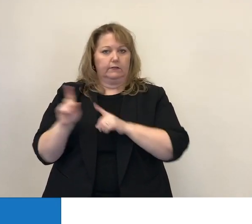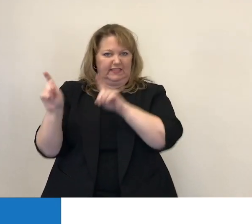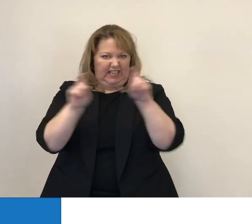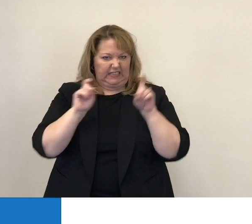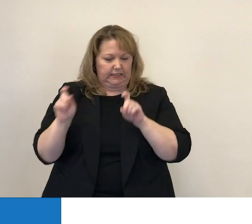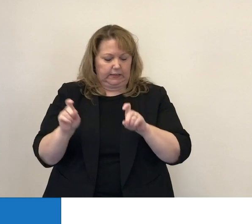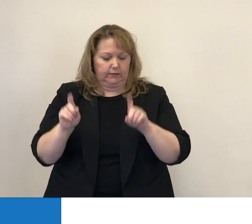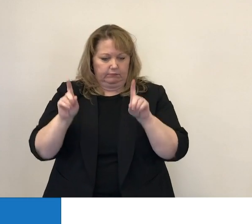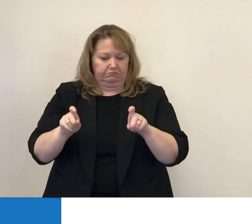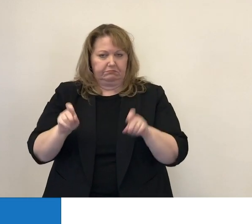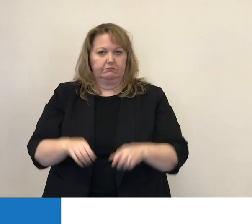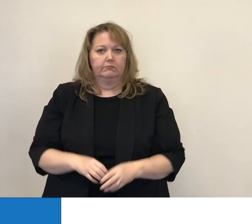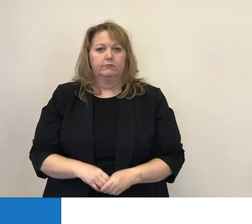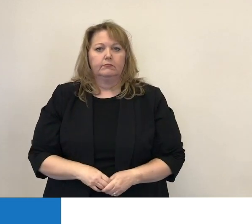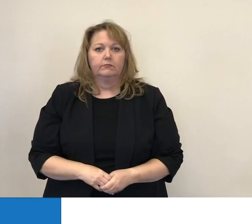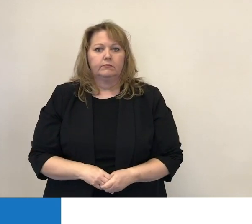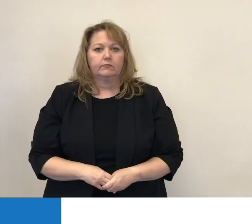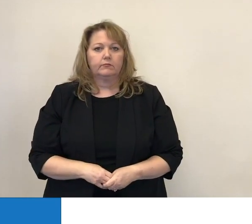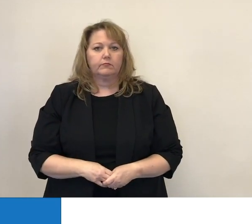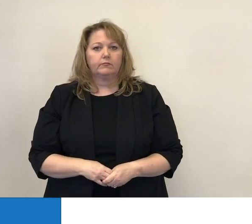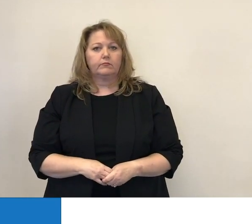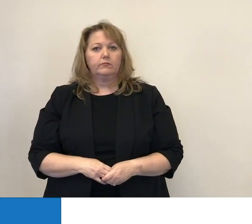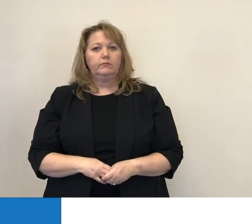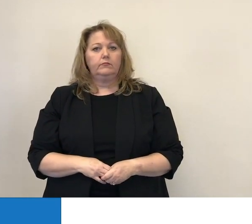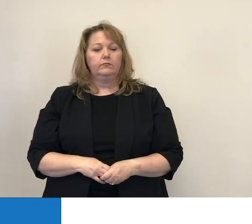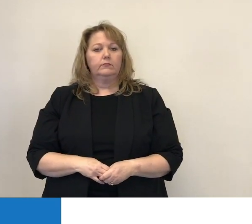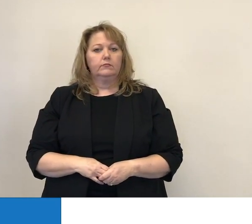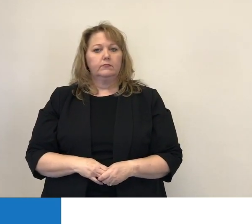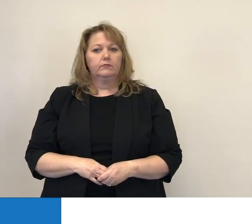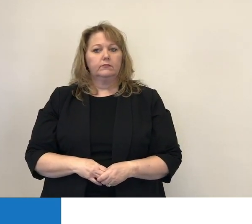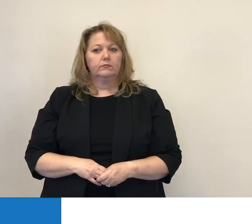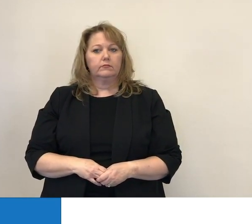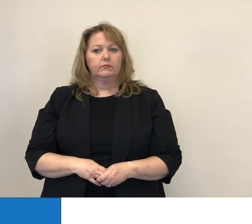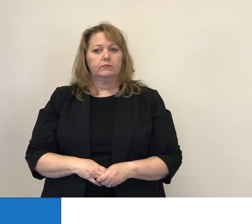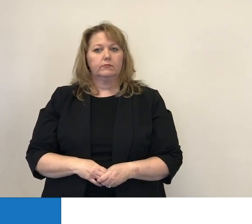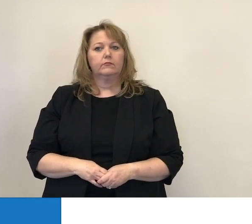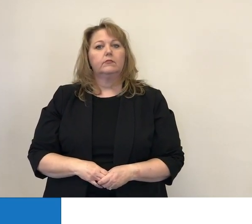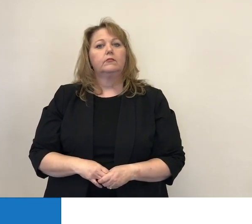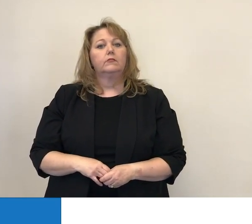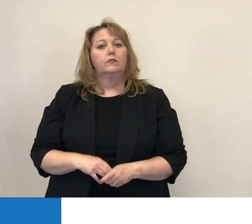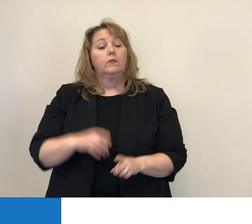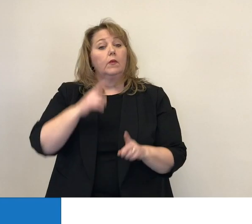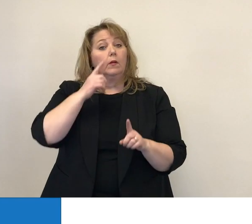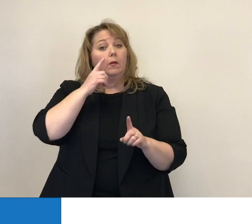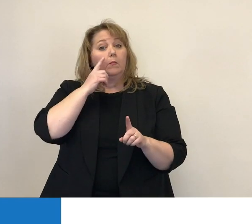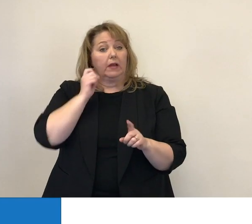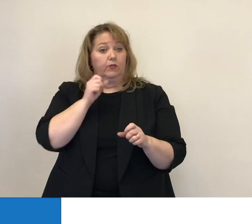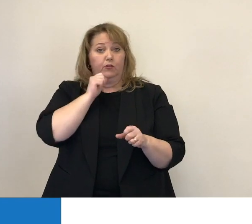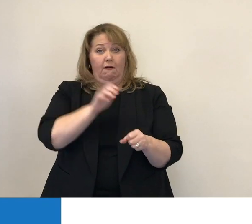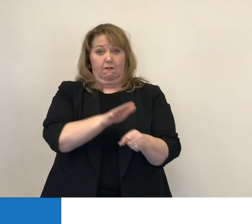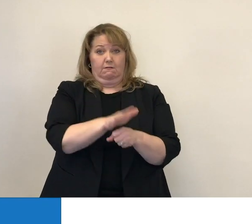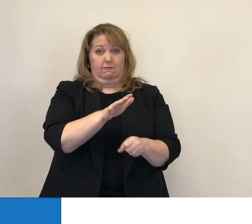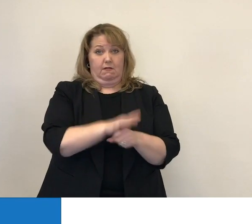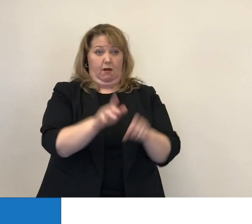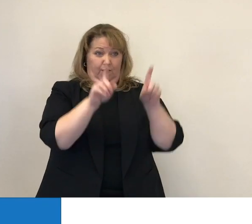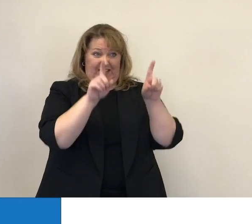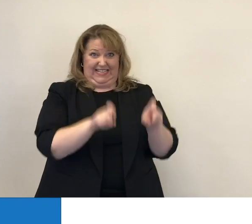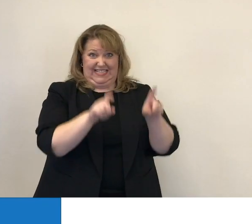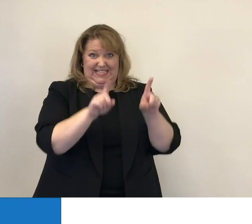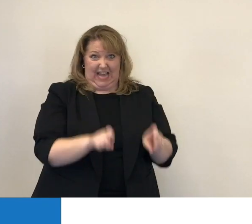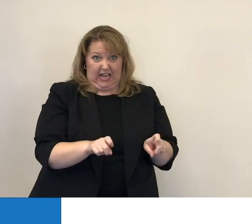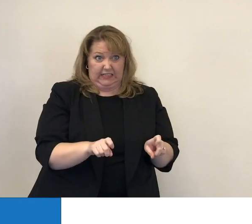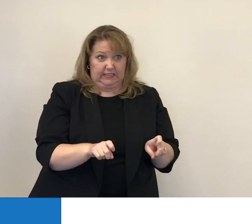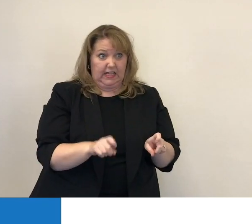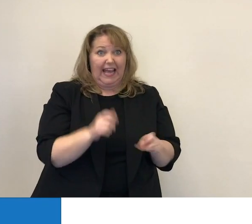colleagues across the country. There is a number of reasons why, including a scarcity of available resources due to the